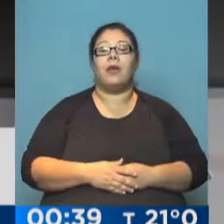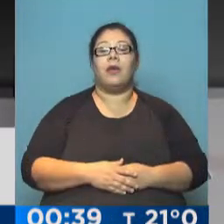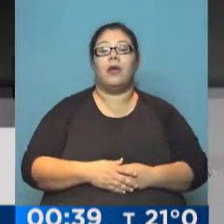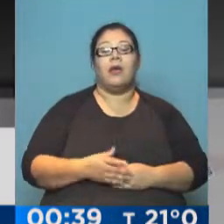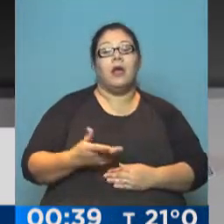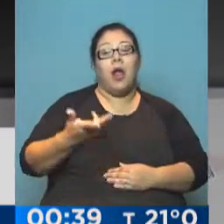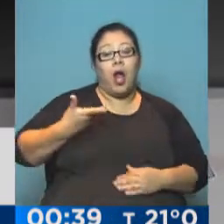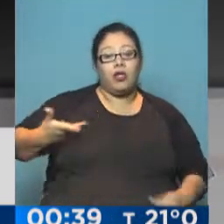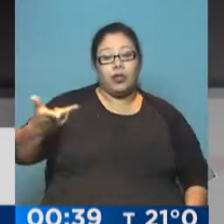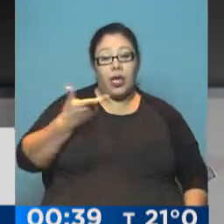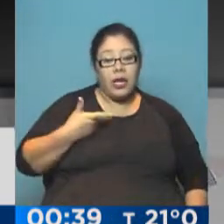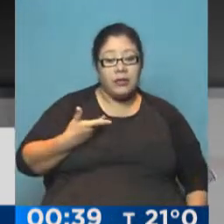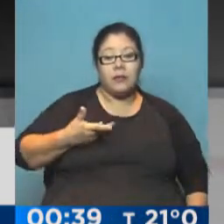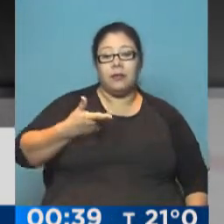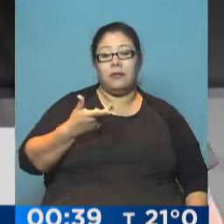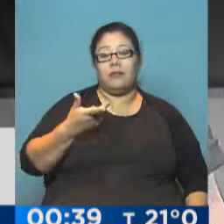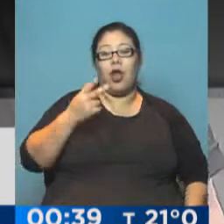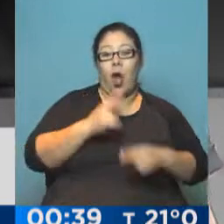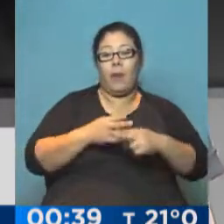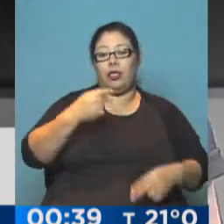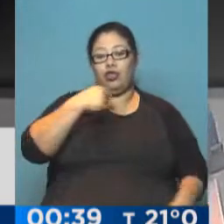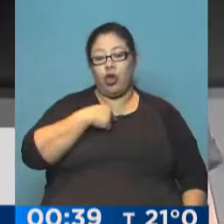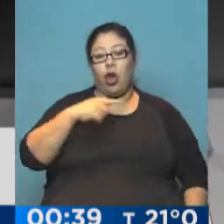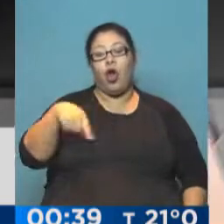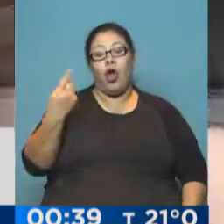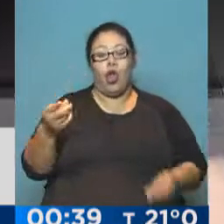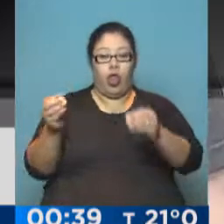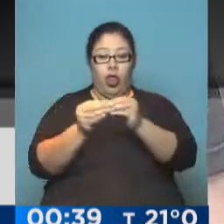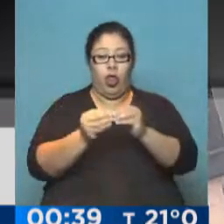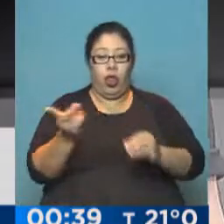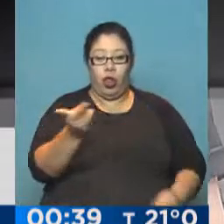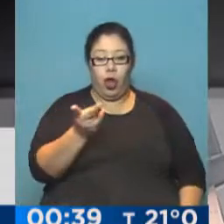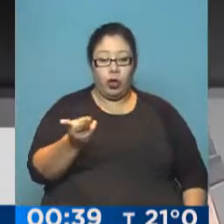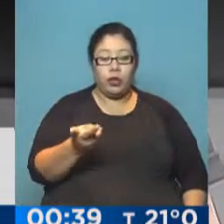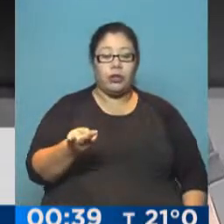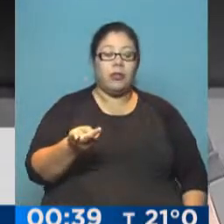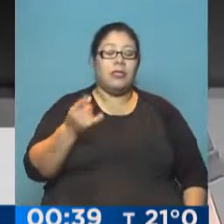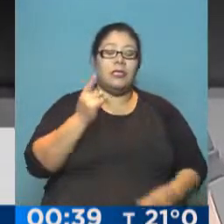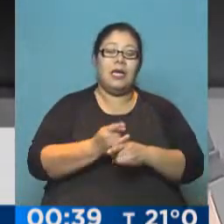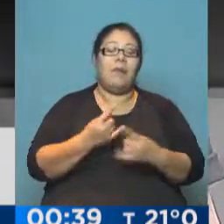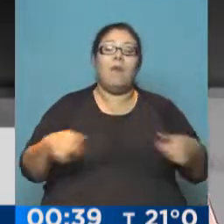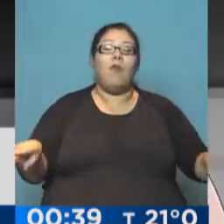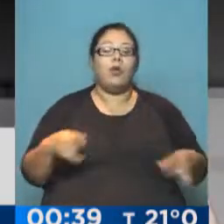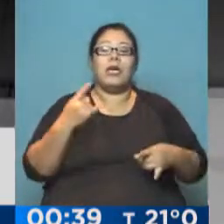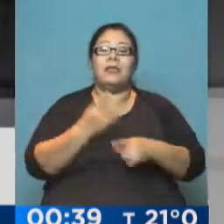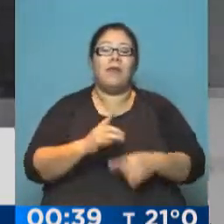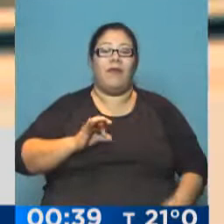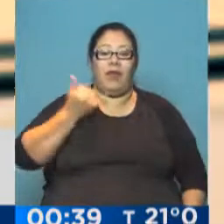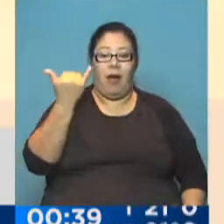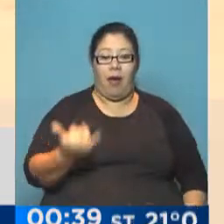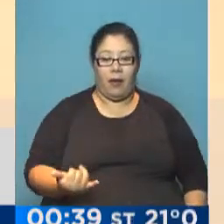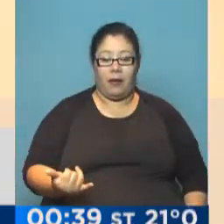Dee Dee loved those songs as we were kids growing up. So I wanted to record